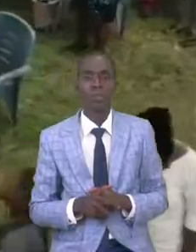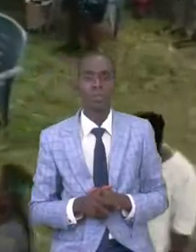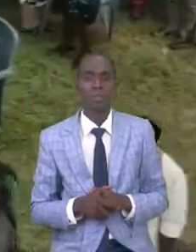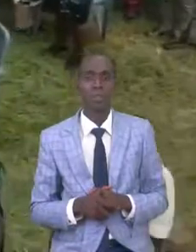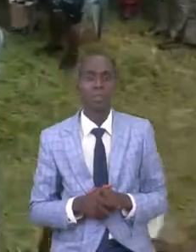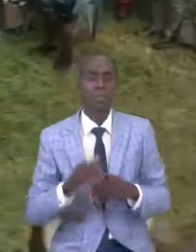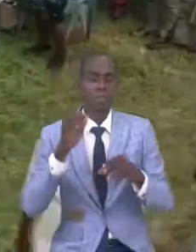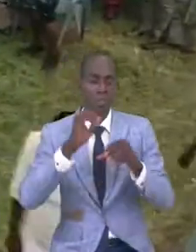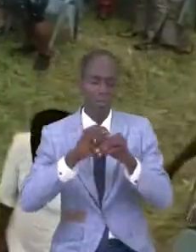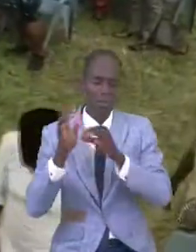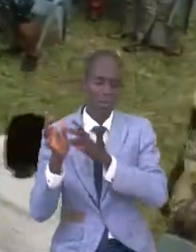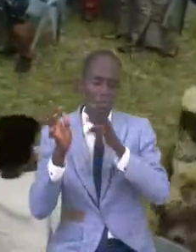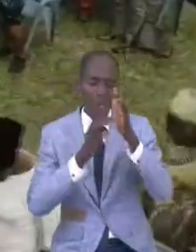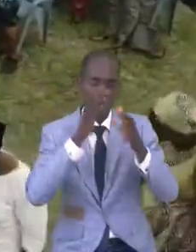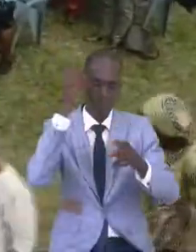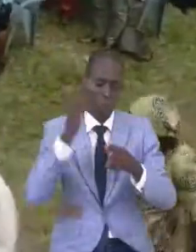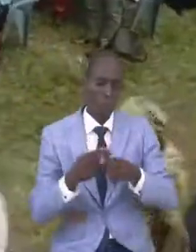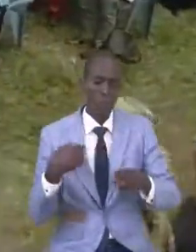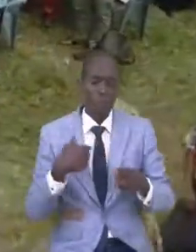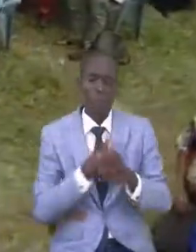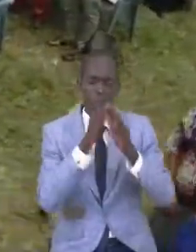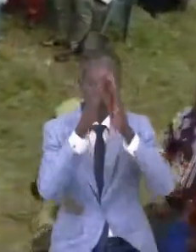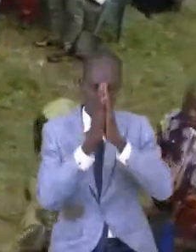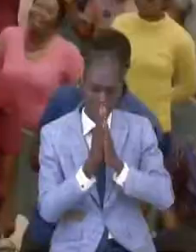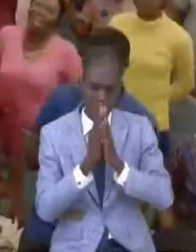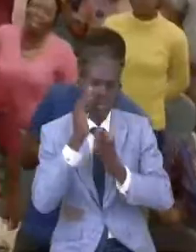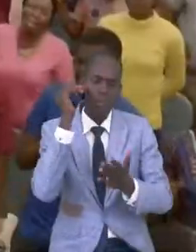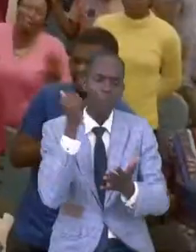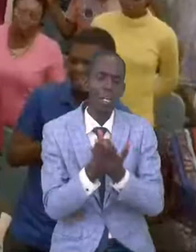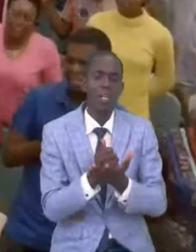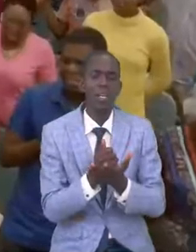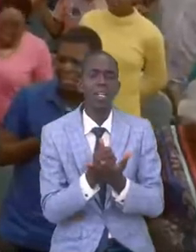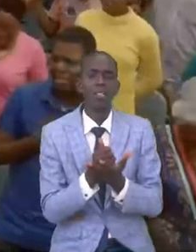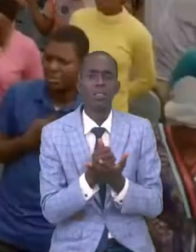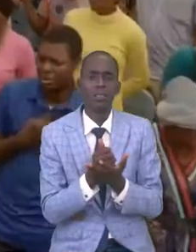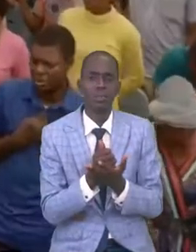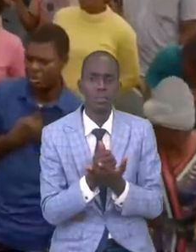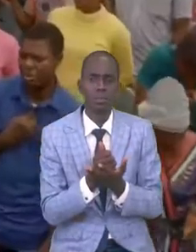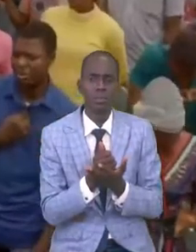In Jesus' name we pray.